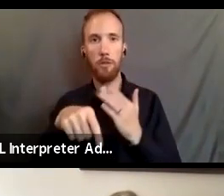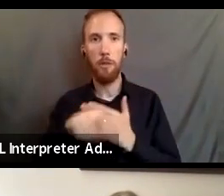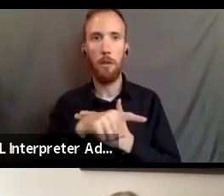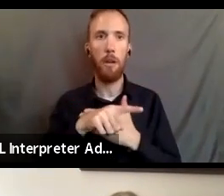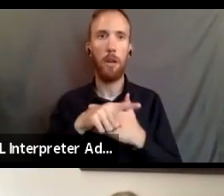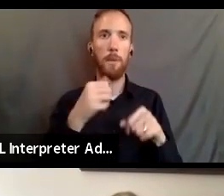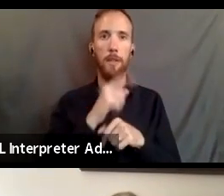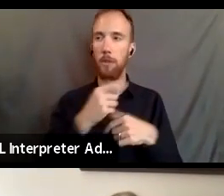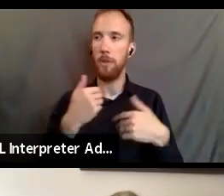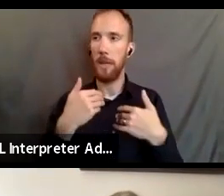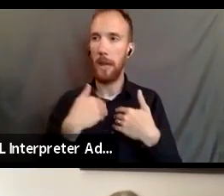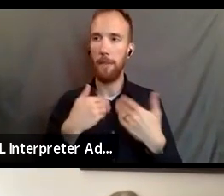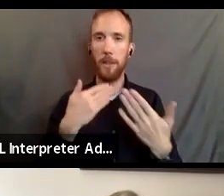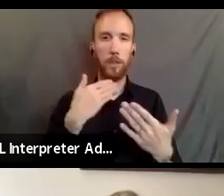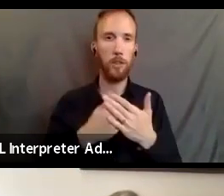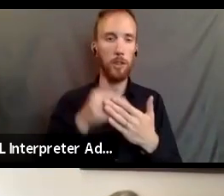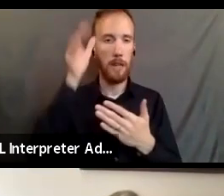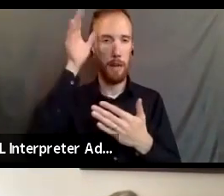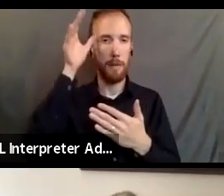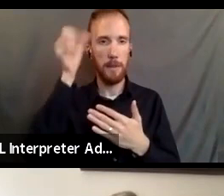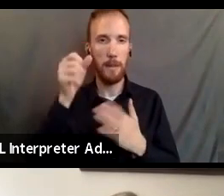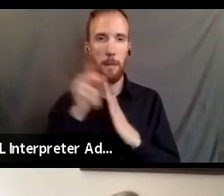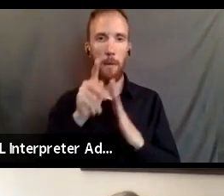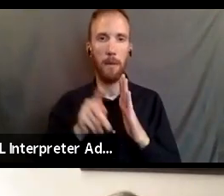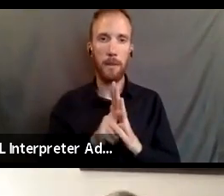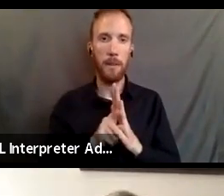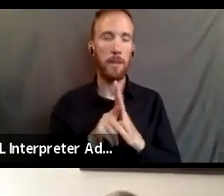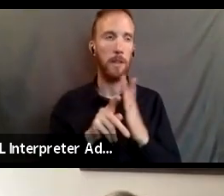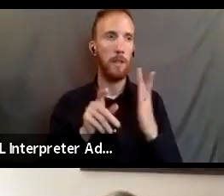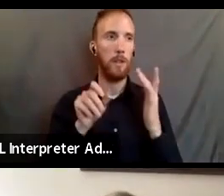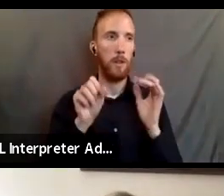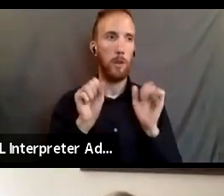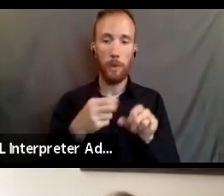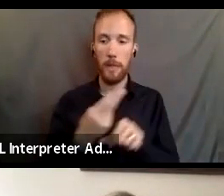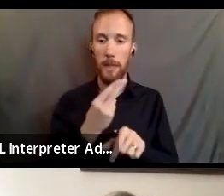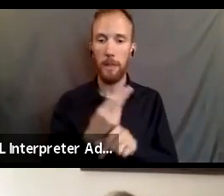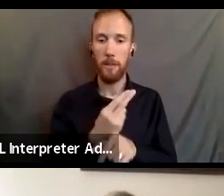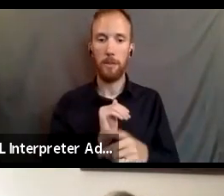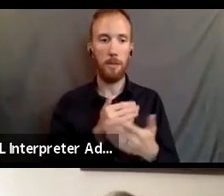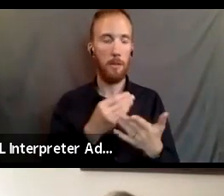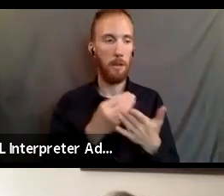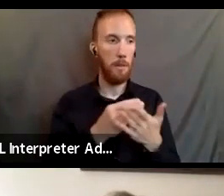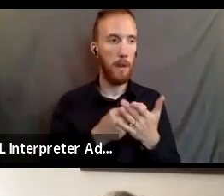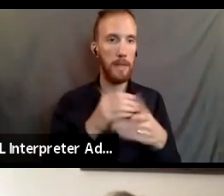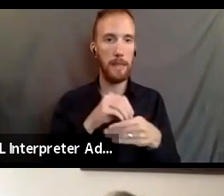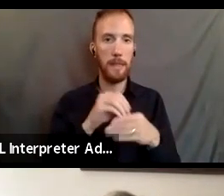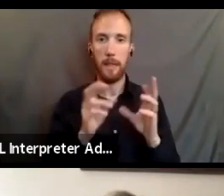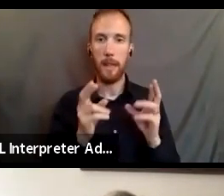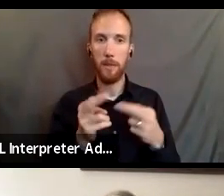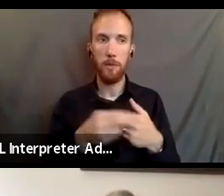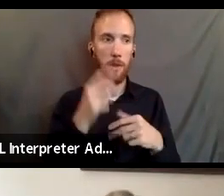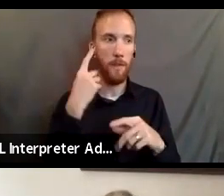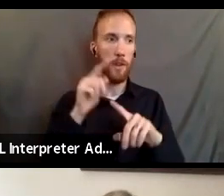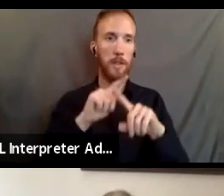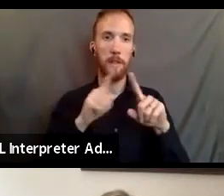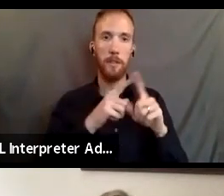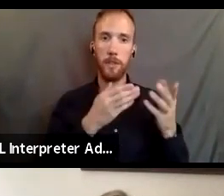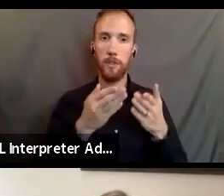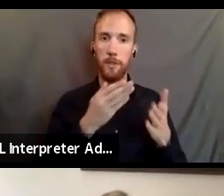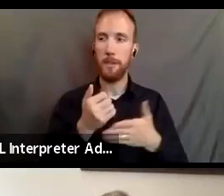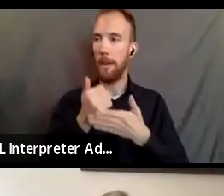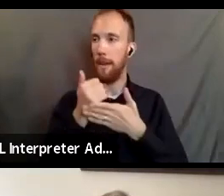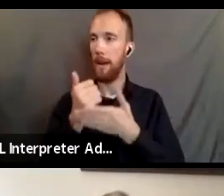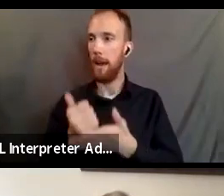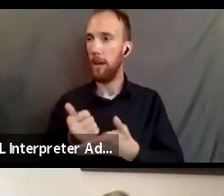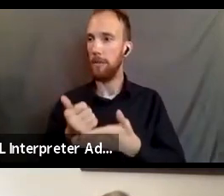policies we can use those 12 million dollars in our classroom and wrap around services to address our homeless kids of